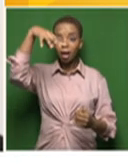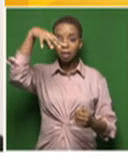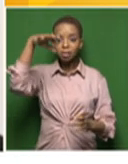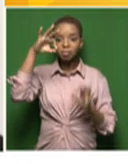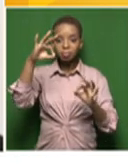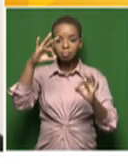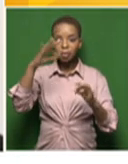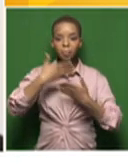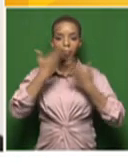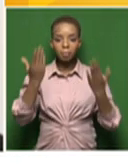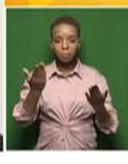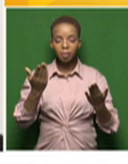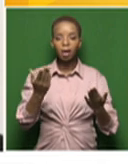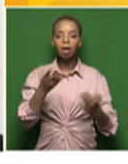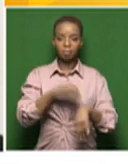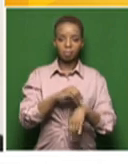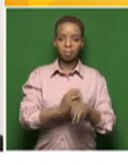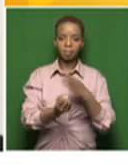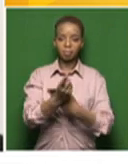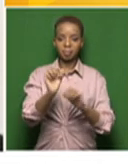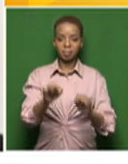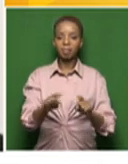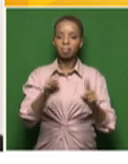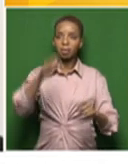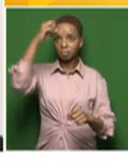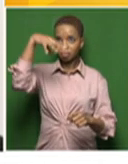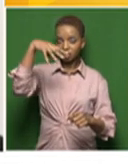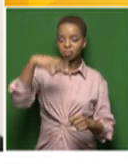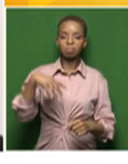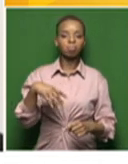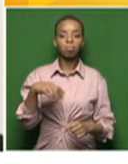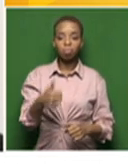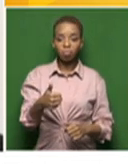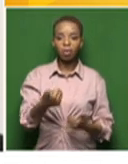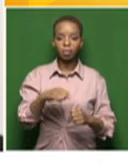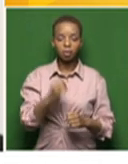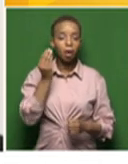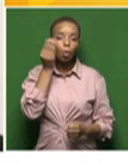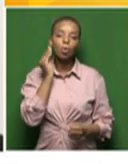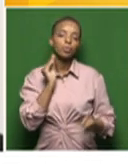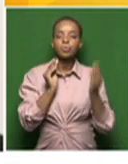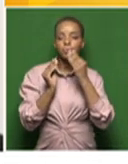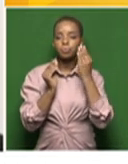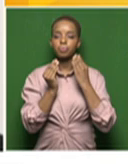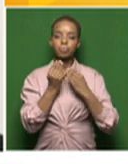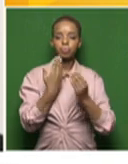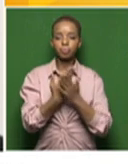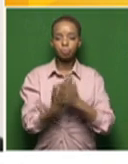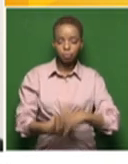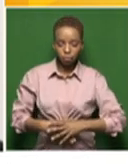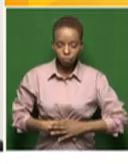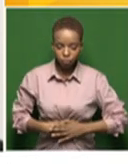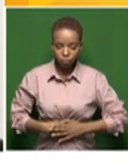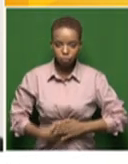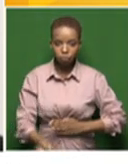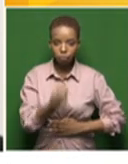we've overcome completely. But you can wear makeup, you can trim your beard. I know that doesn't happen often now, with